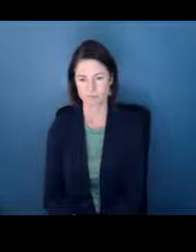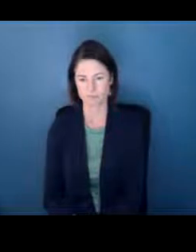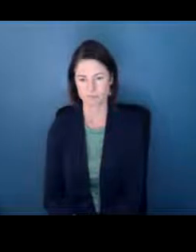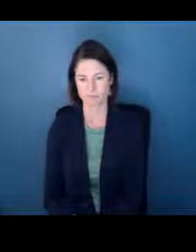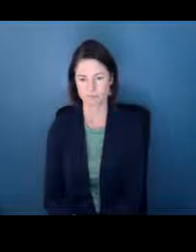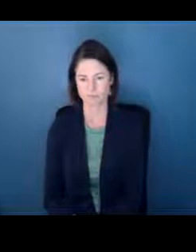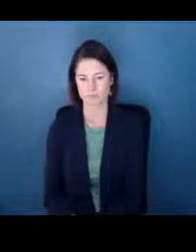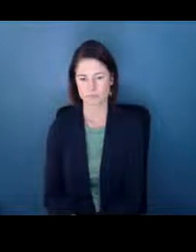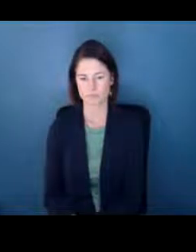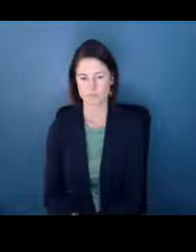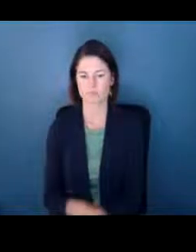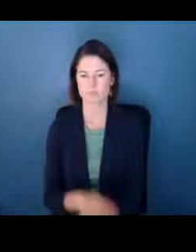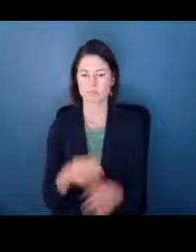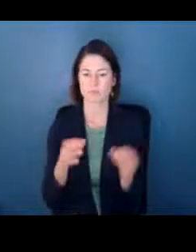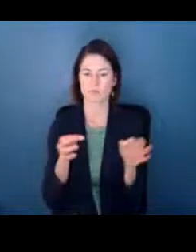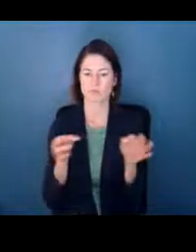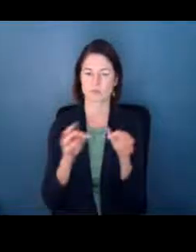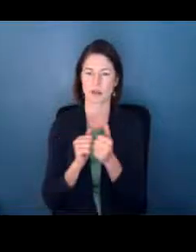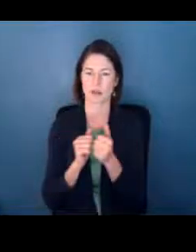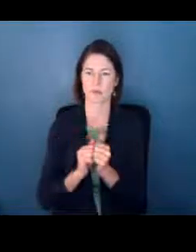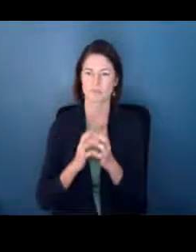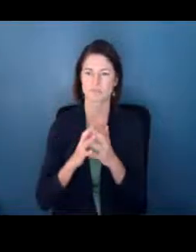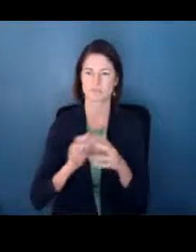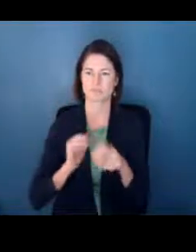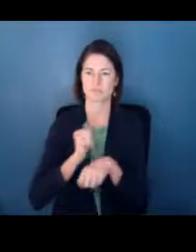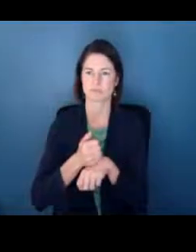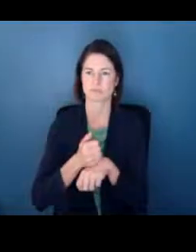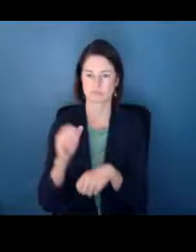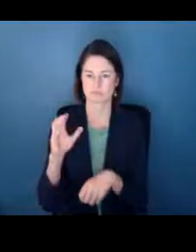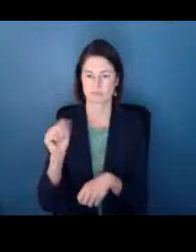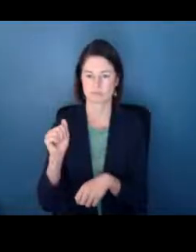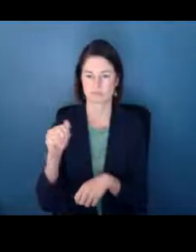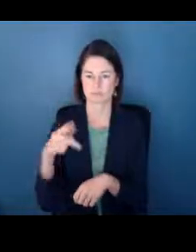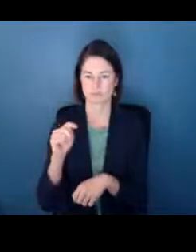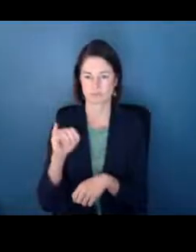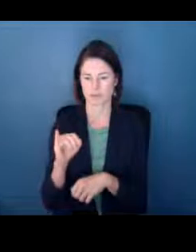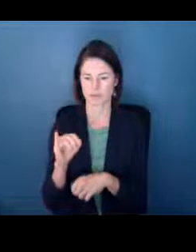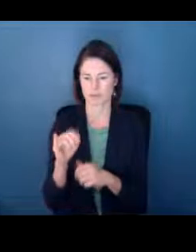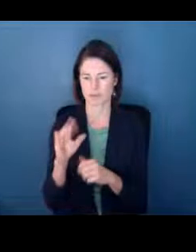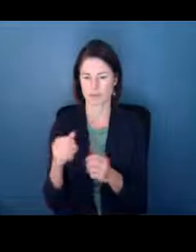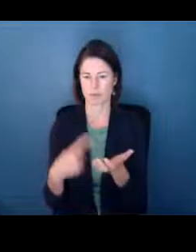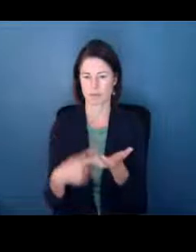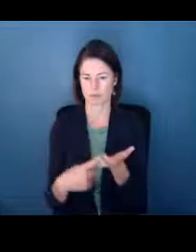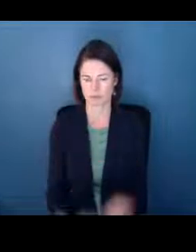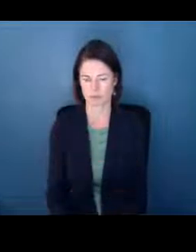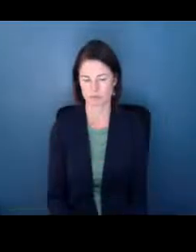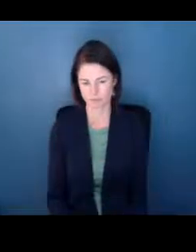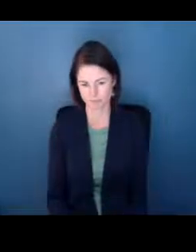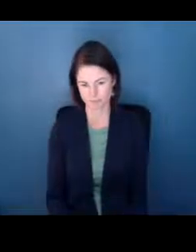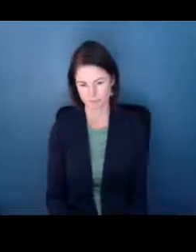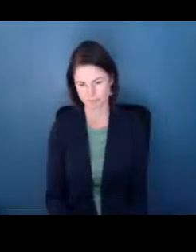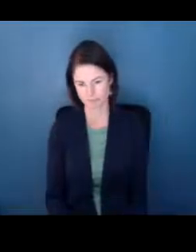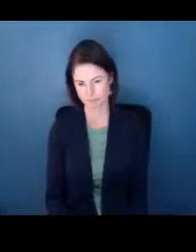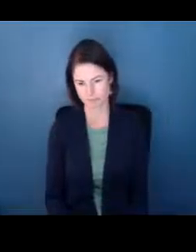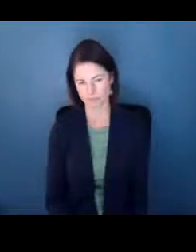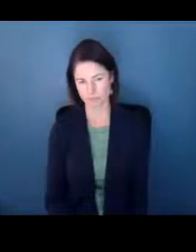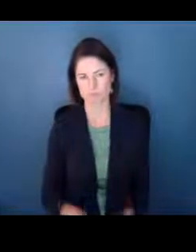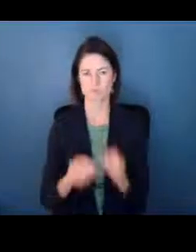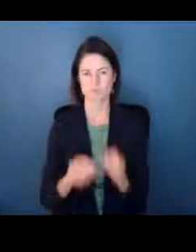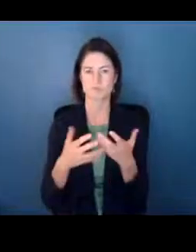implementing CAPTI. That report is what we're here to talk about today, and it has been released for public